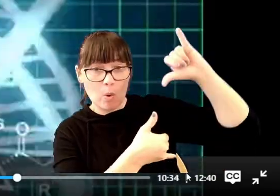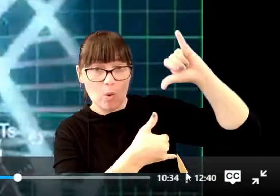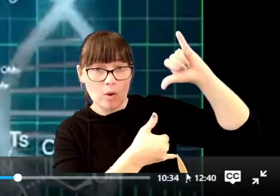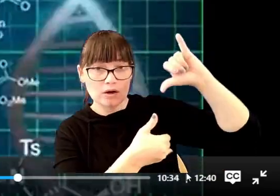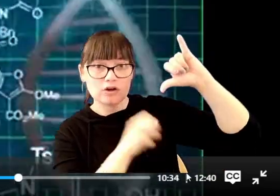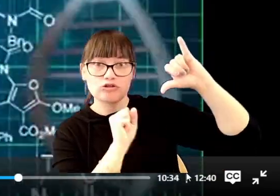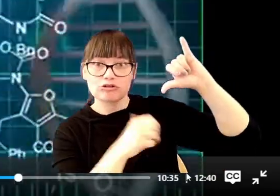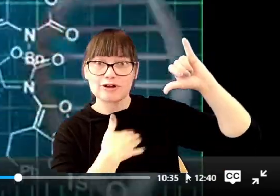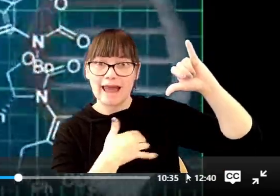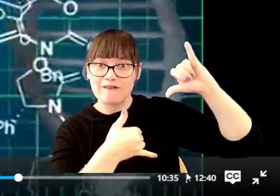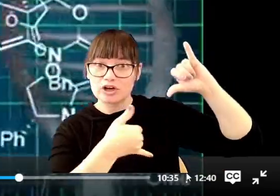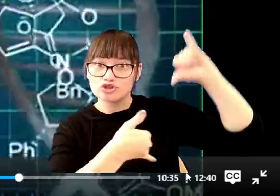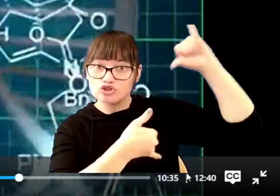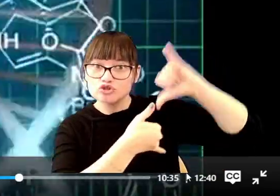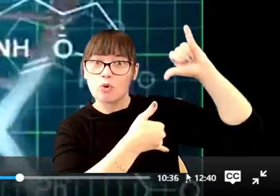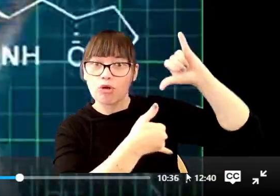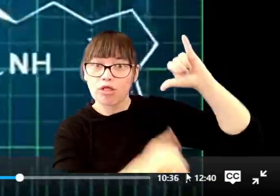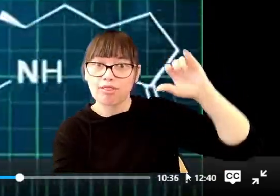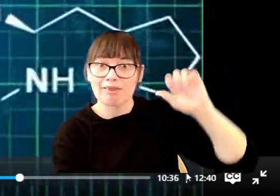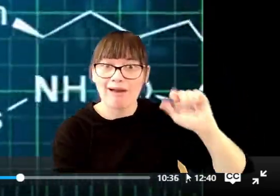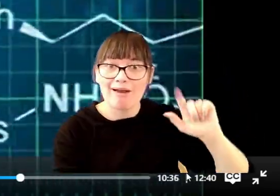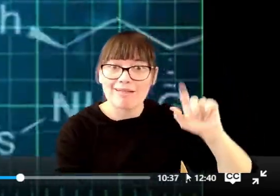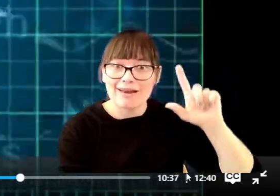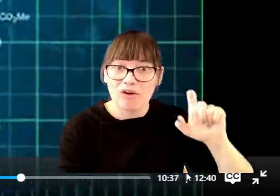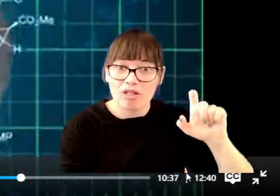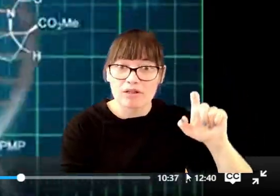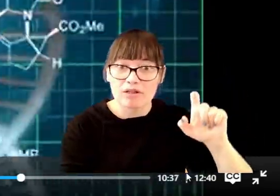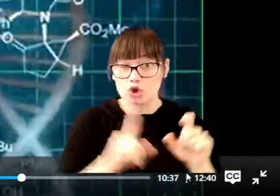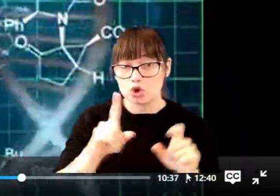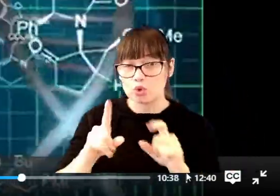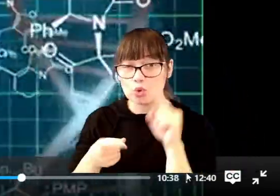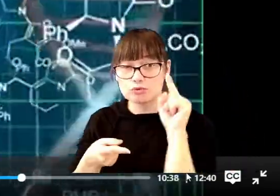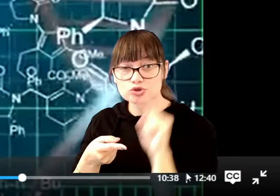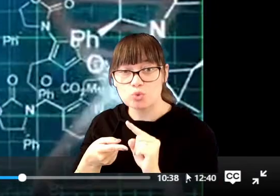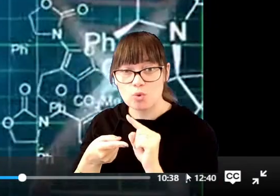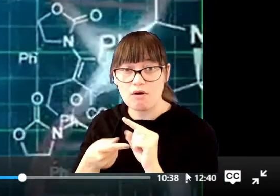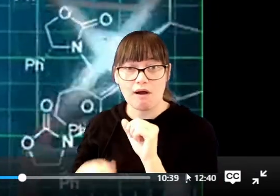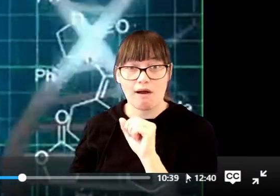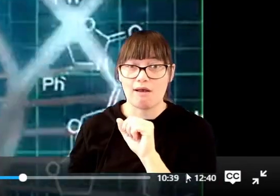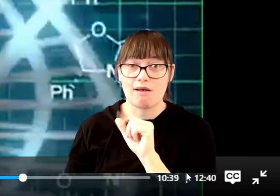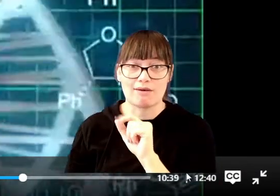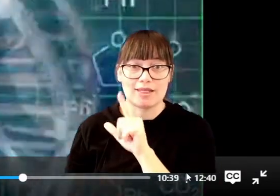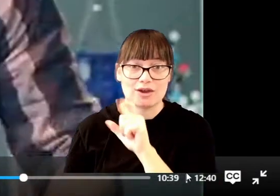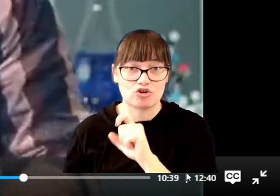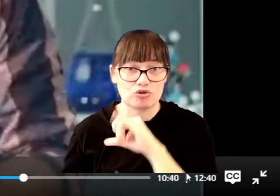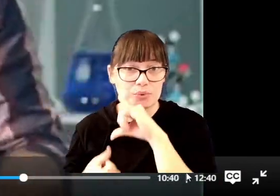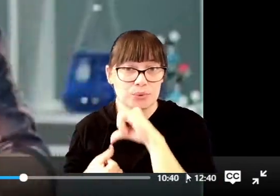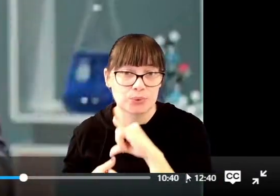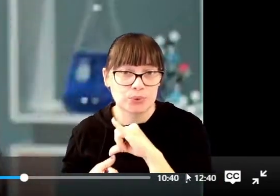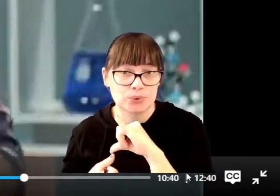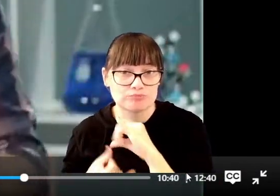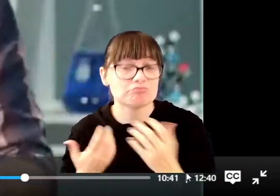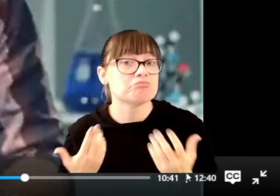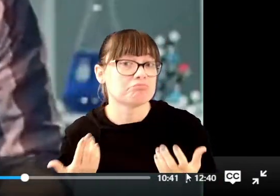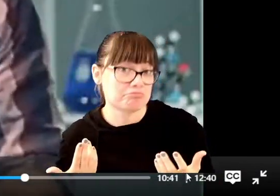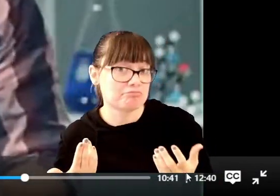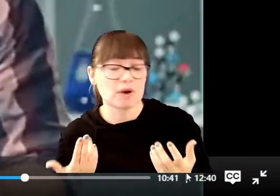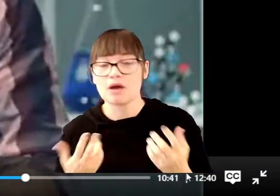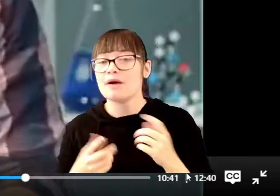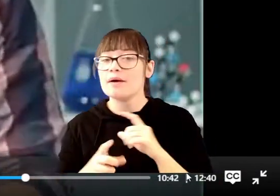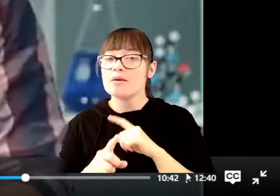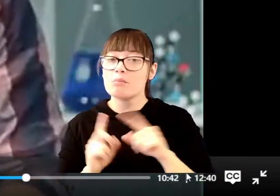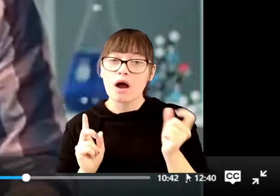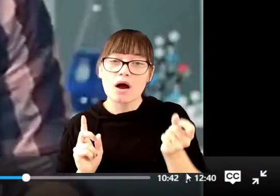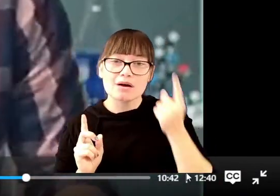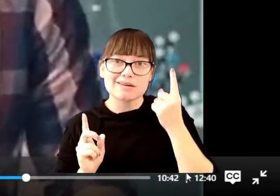a tall allele on every single one of them, and you may not have, or vice versa. You may be the tall one. So because of the fact that there's